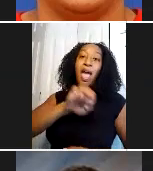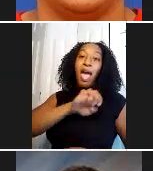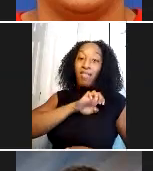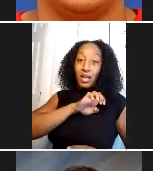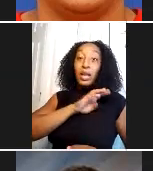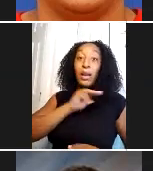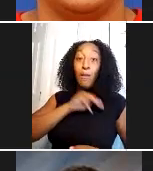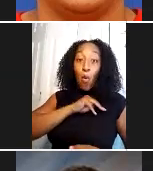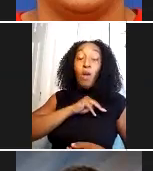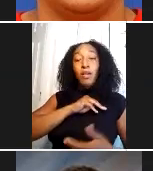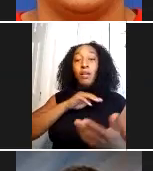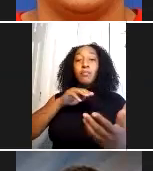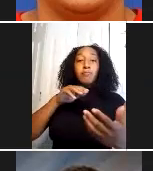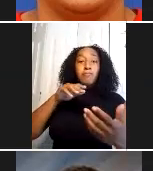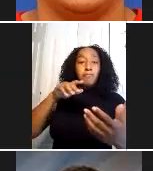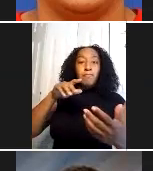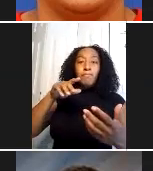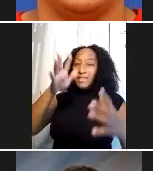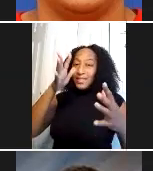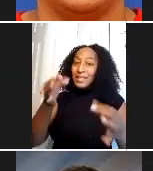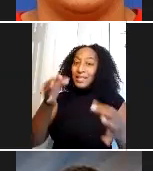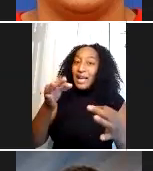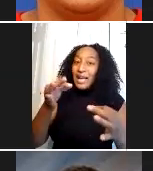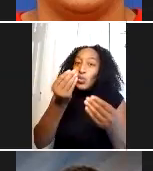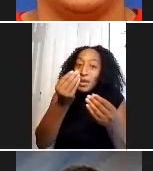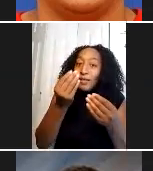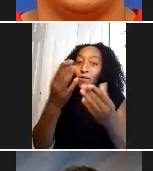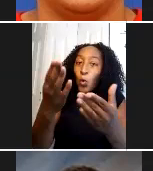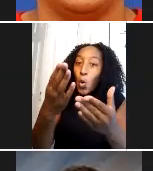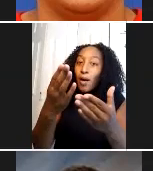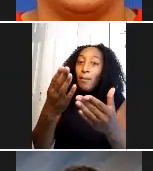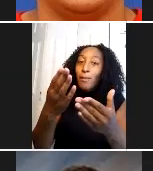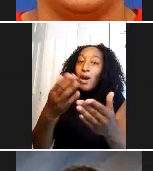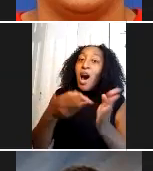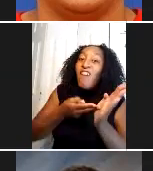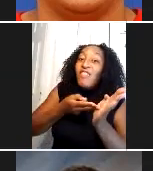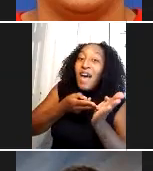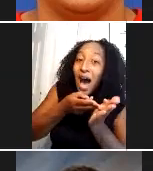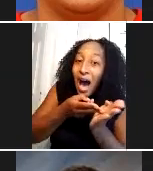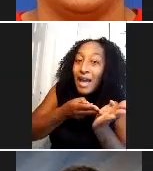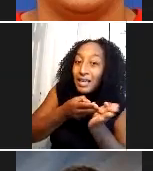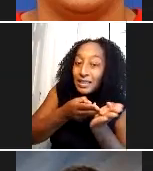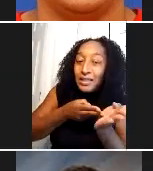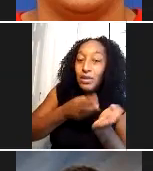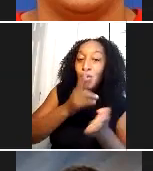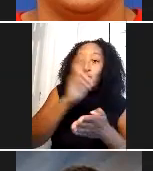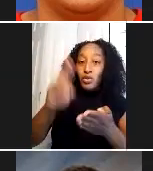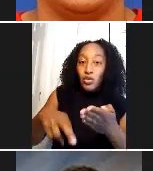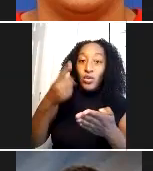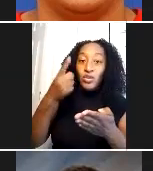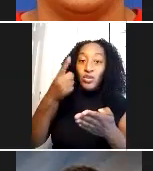because ultimately, you have the potential of impacting people's lives,